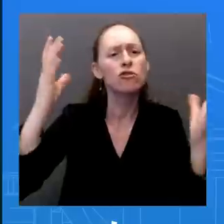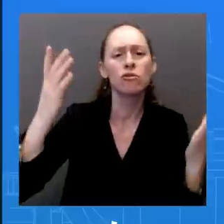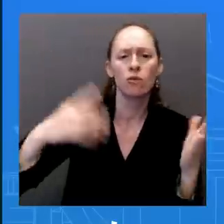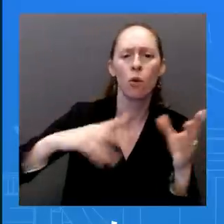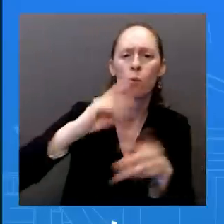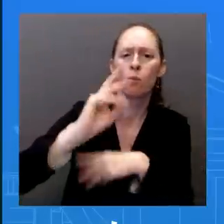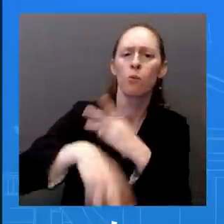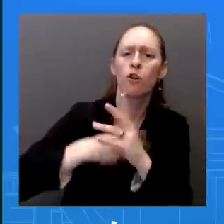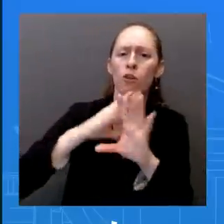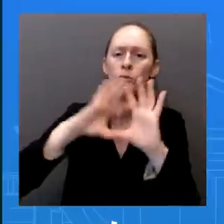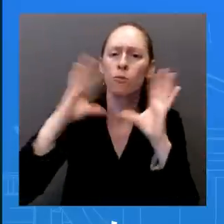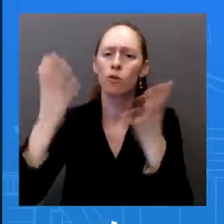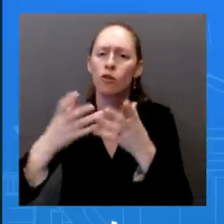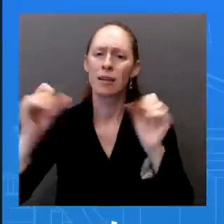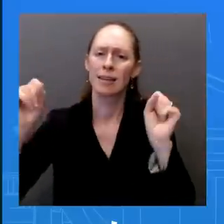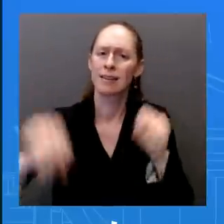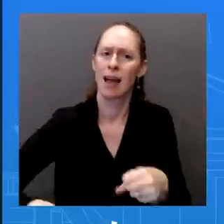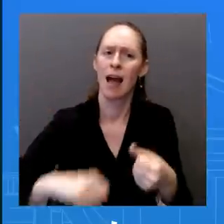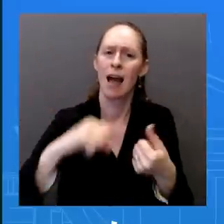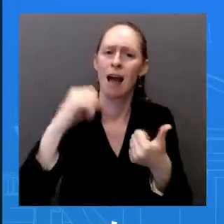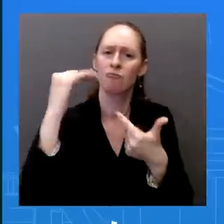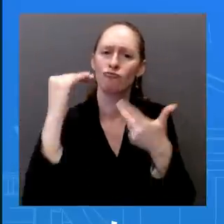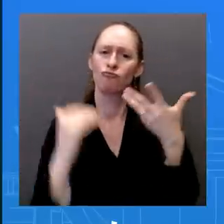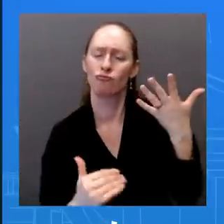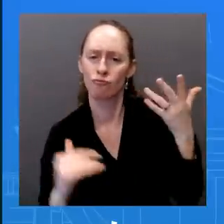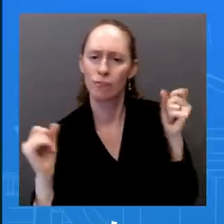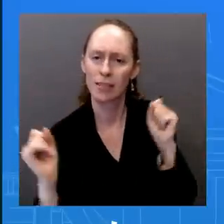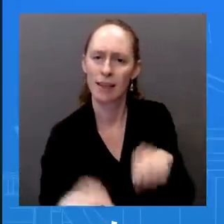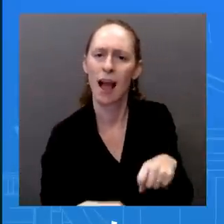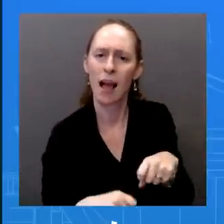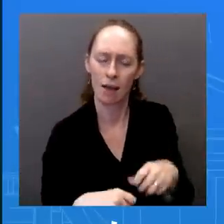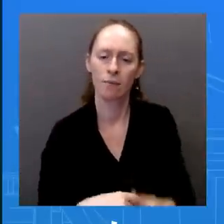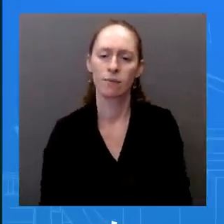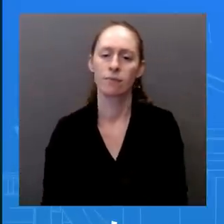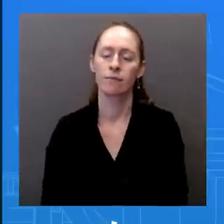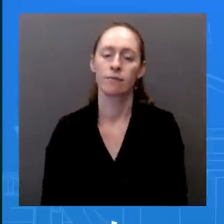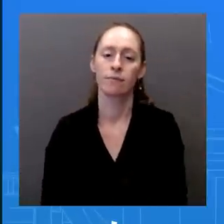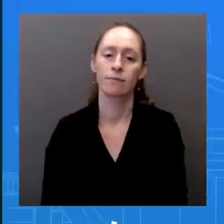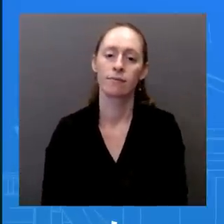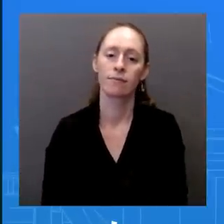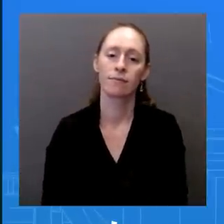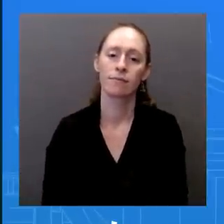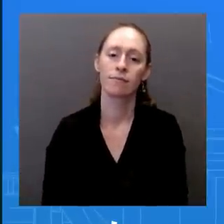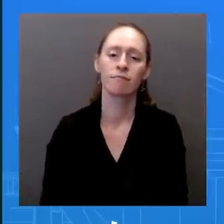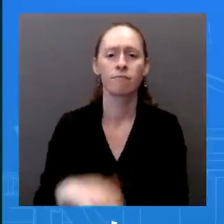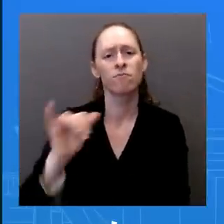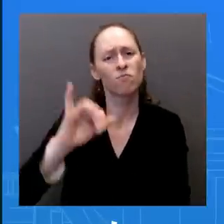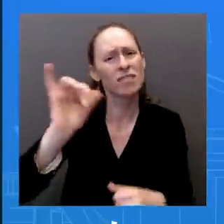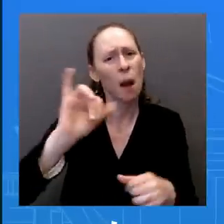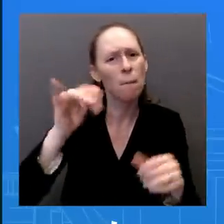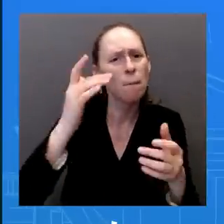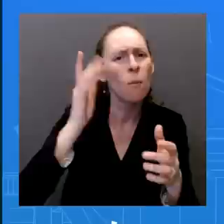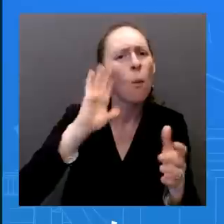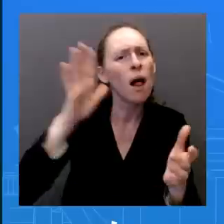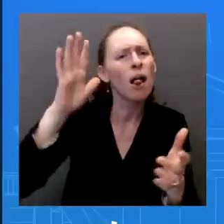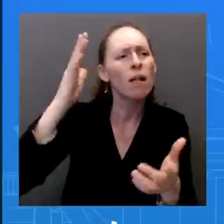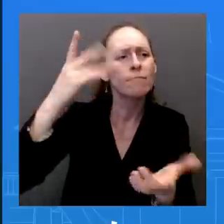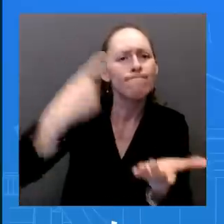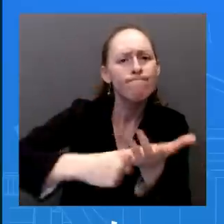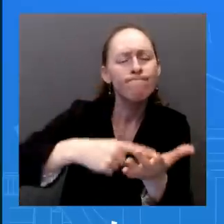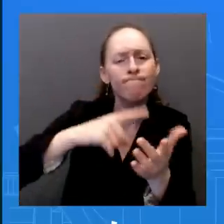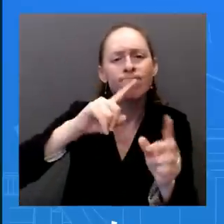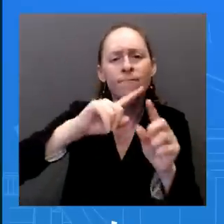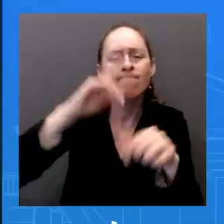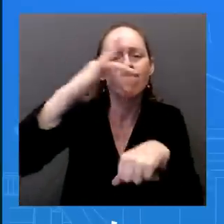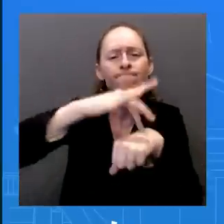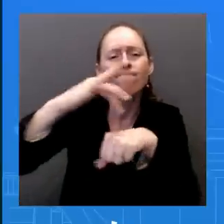body about an issue of immediate, urgent global security significance. Chek, I wanted to ask you about the president's meeting tomorrow with British Prime